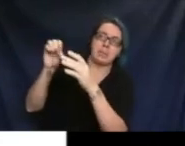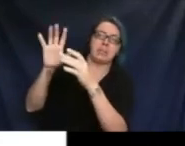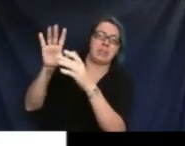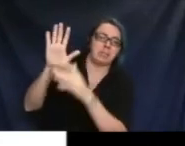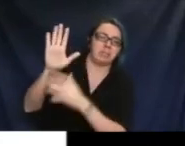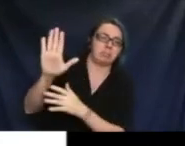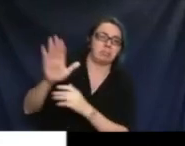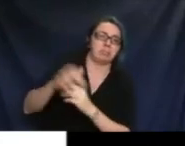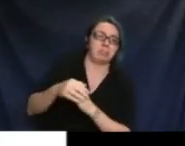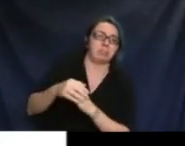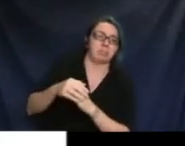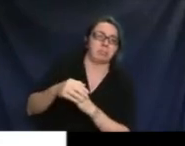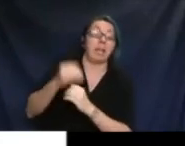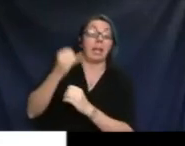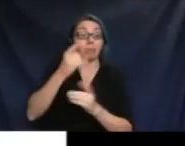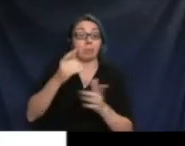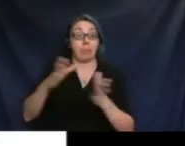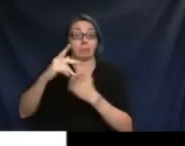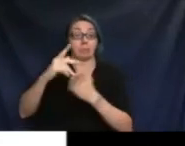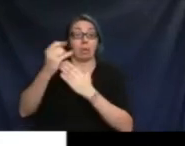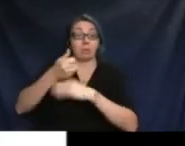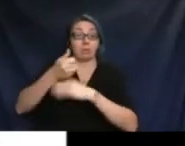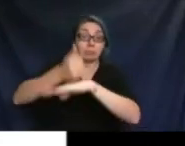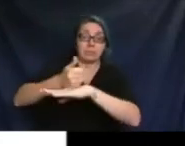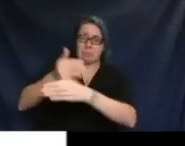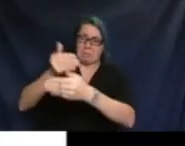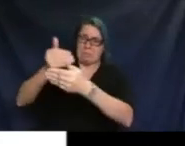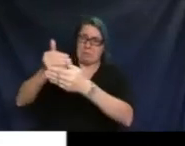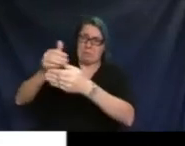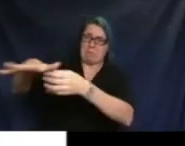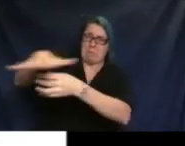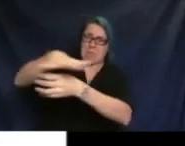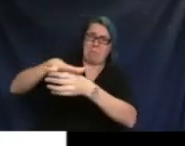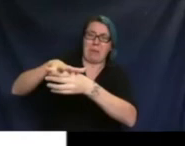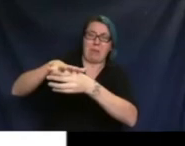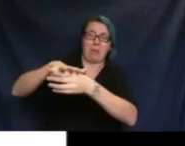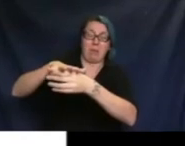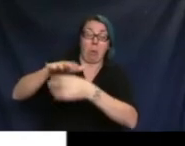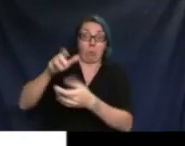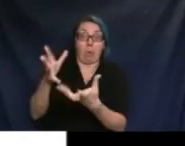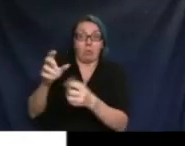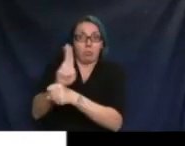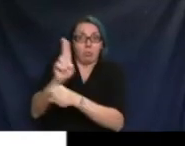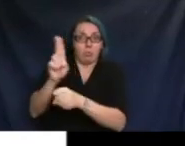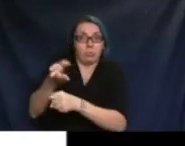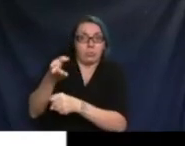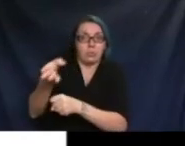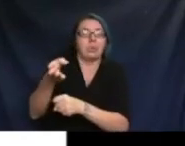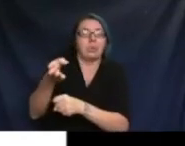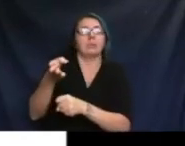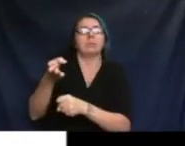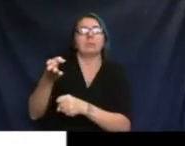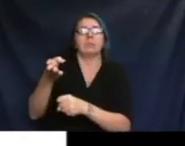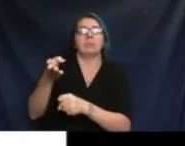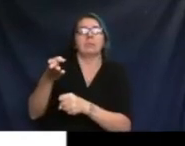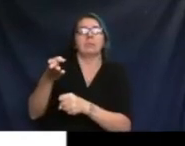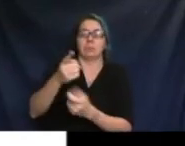near a venue, or you would want the partner, in addition to providing the site for you, potentially to provide